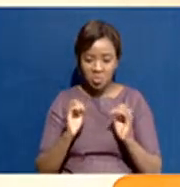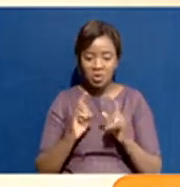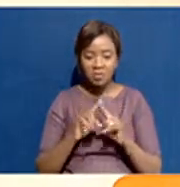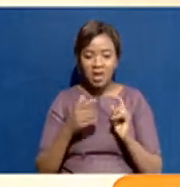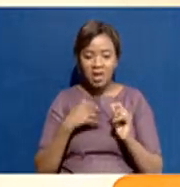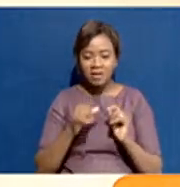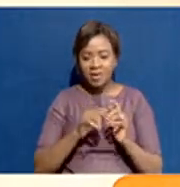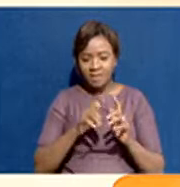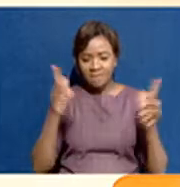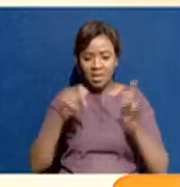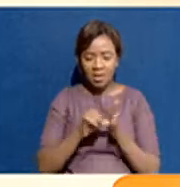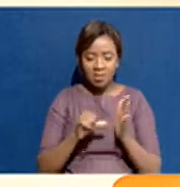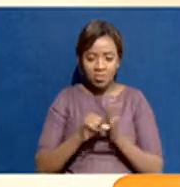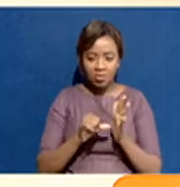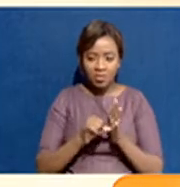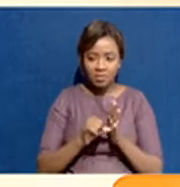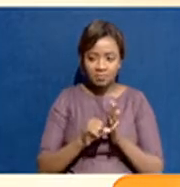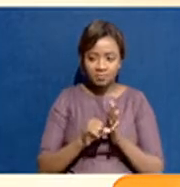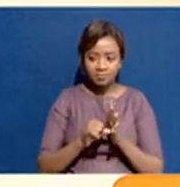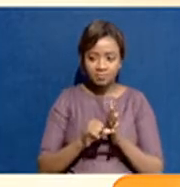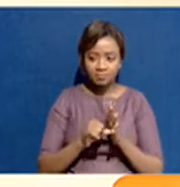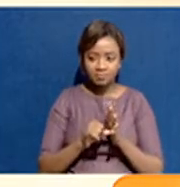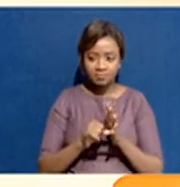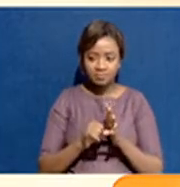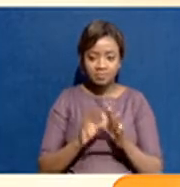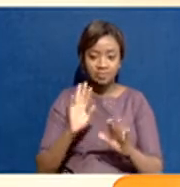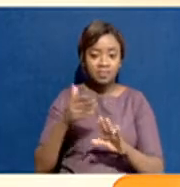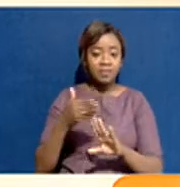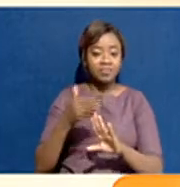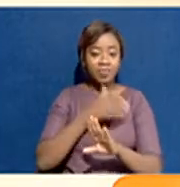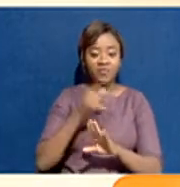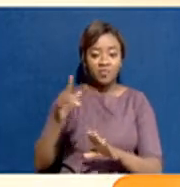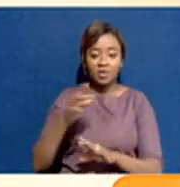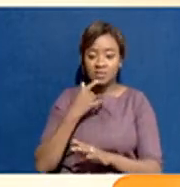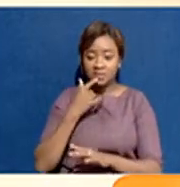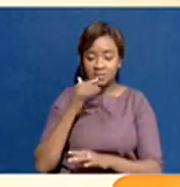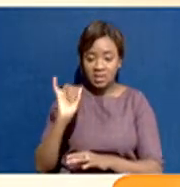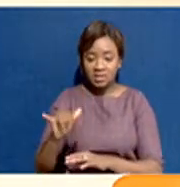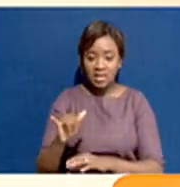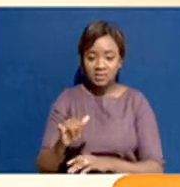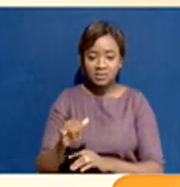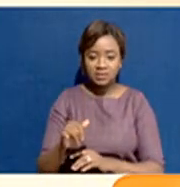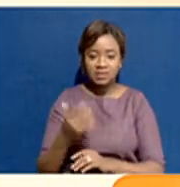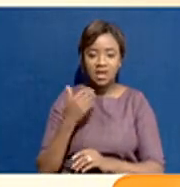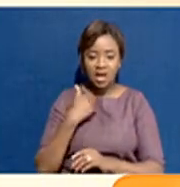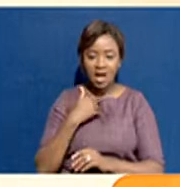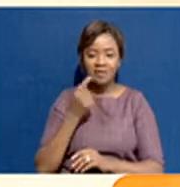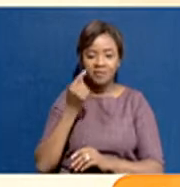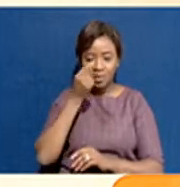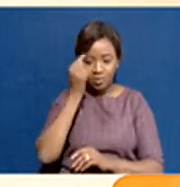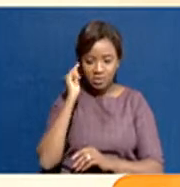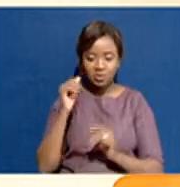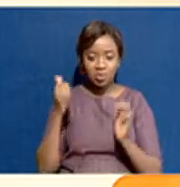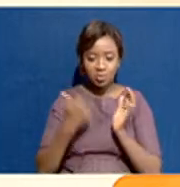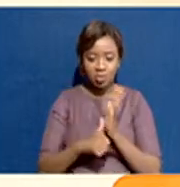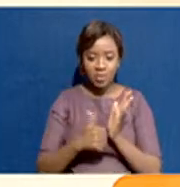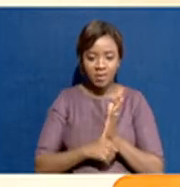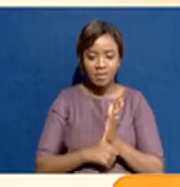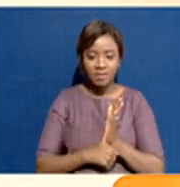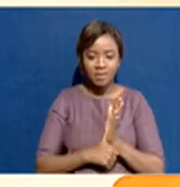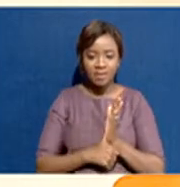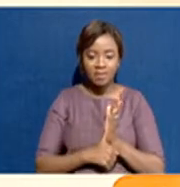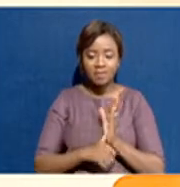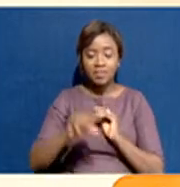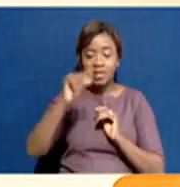issue here. You see, long before he spoke those words came the original sin.